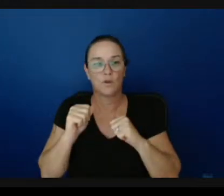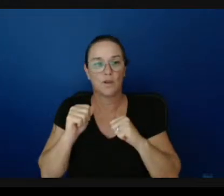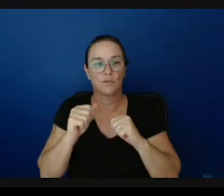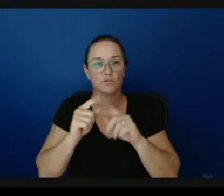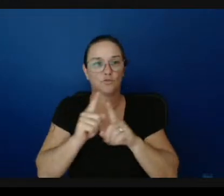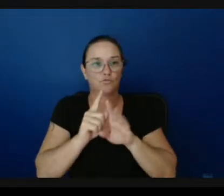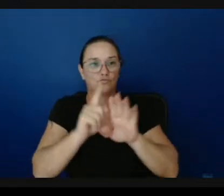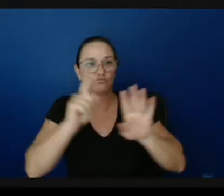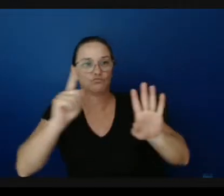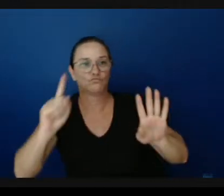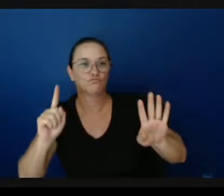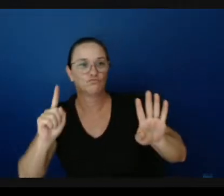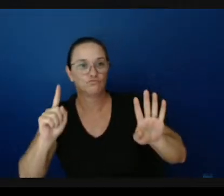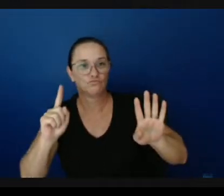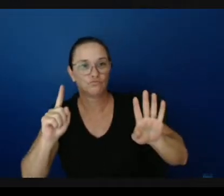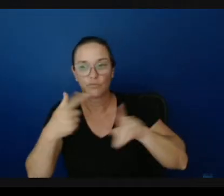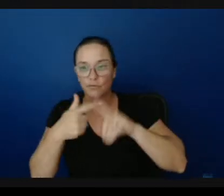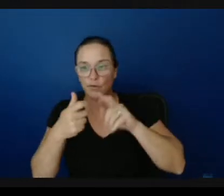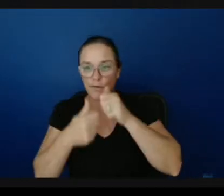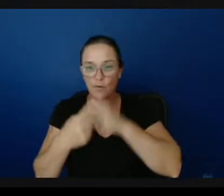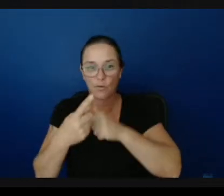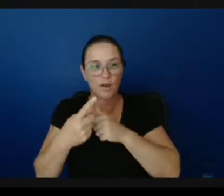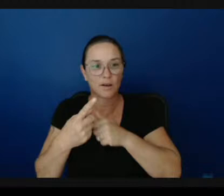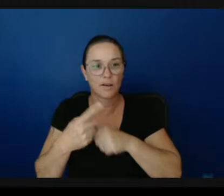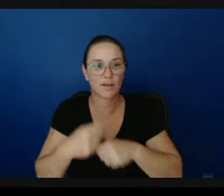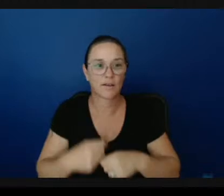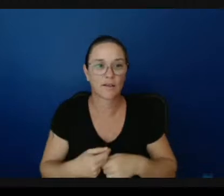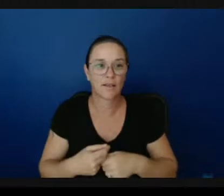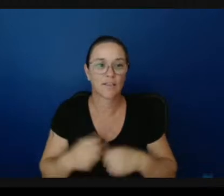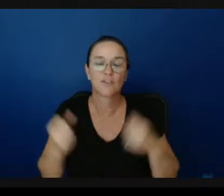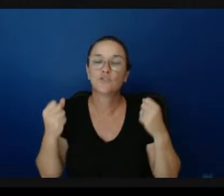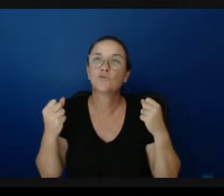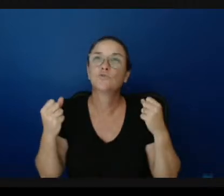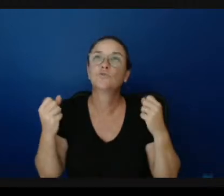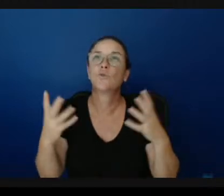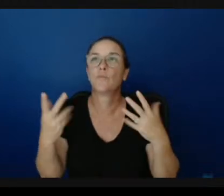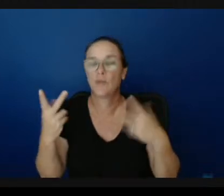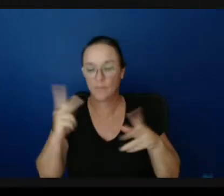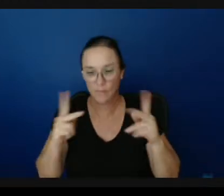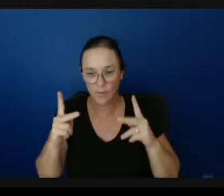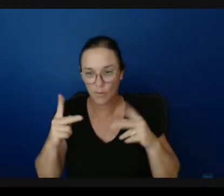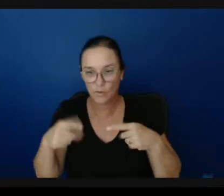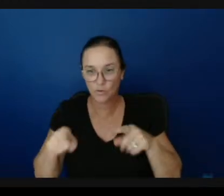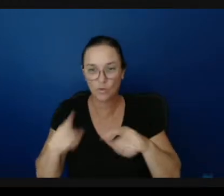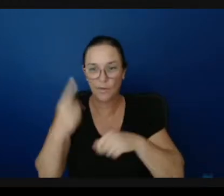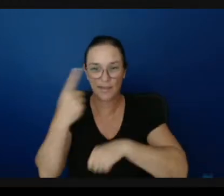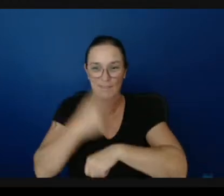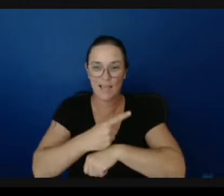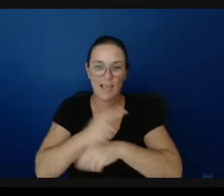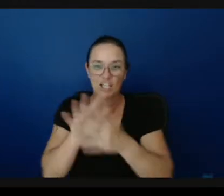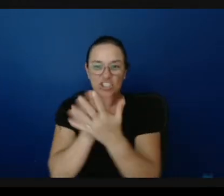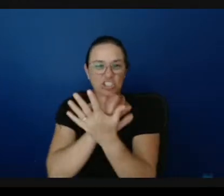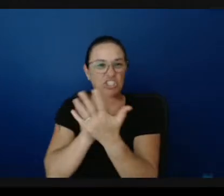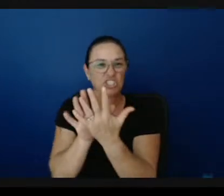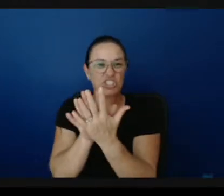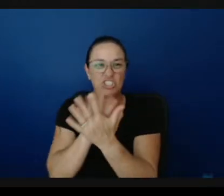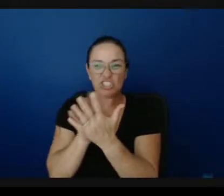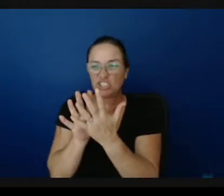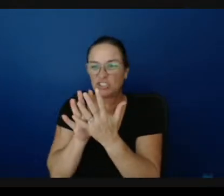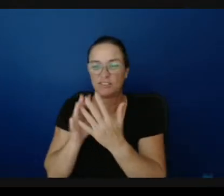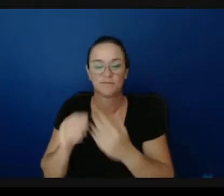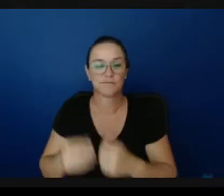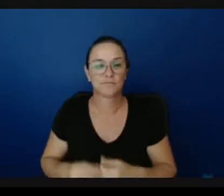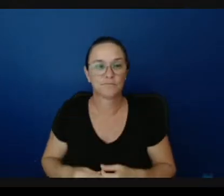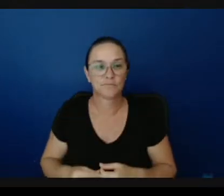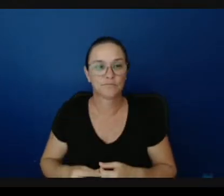everybody. And no matter what, there's just so many people during the day up there that it gets packed. And